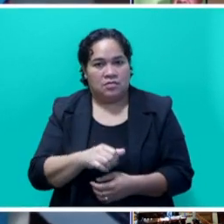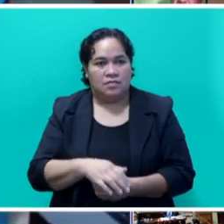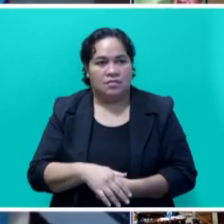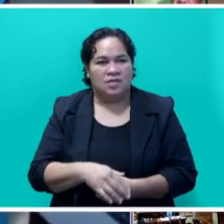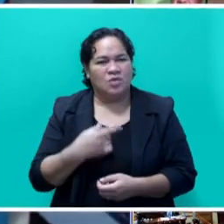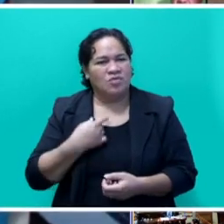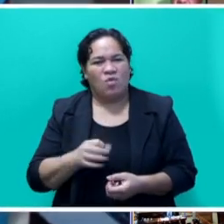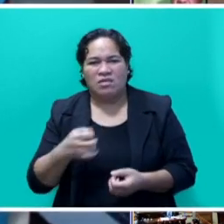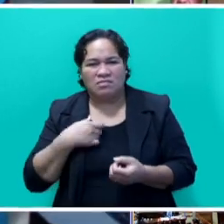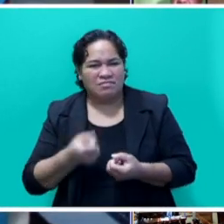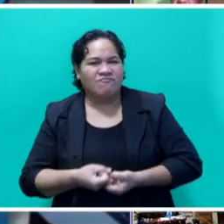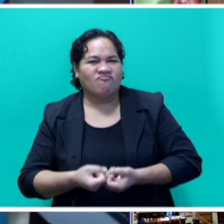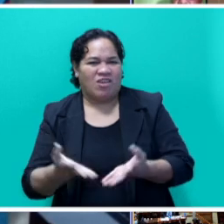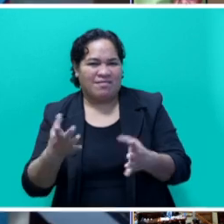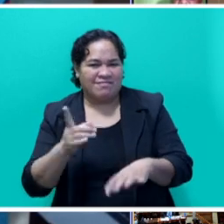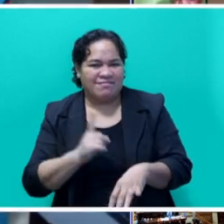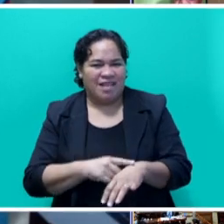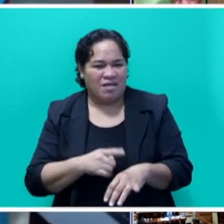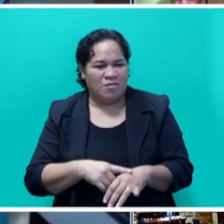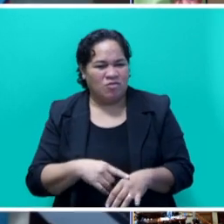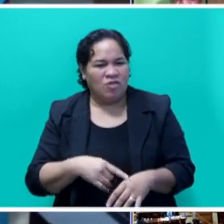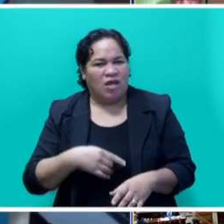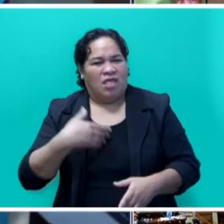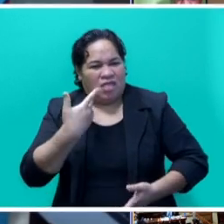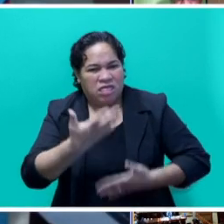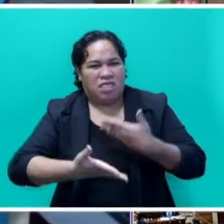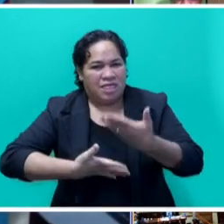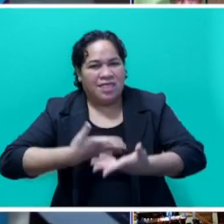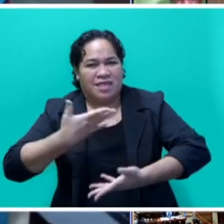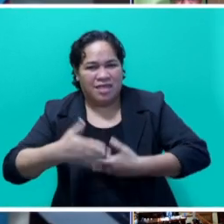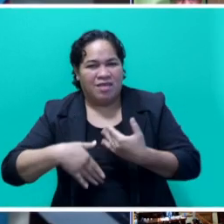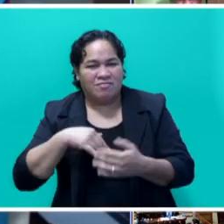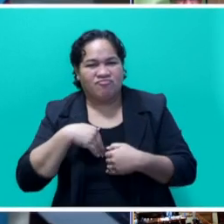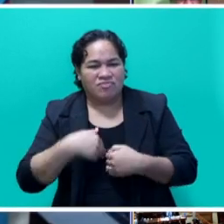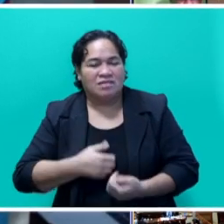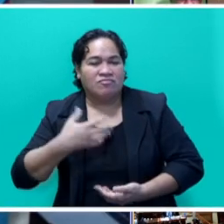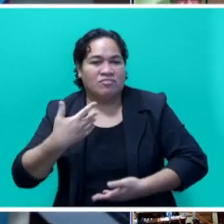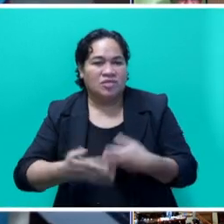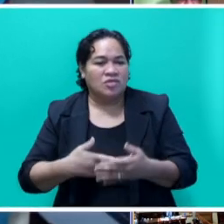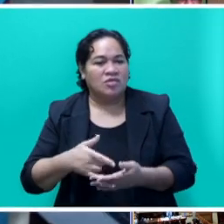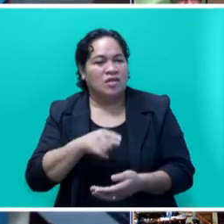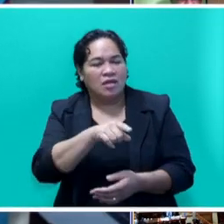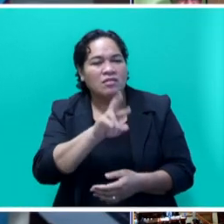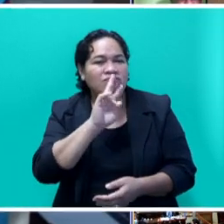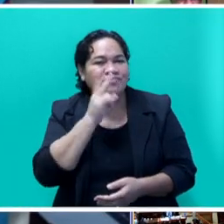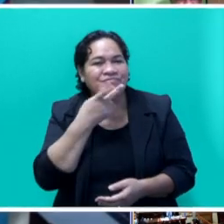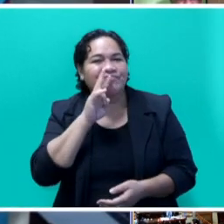time and money to counter misinformation spread by opportunistic politicians.